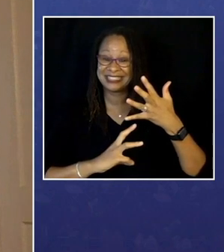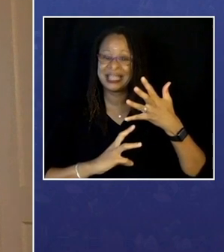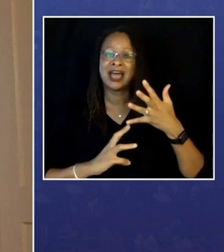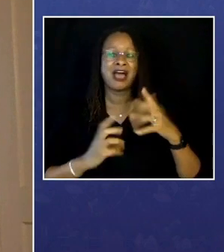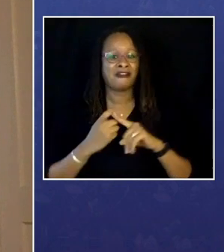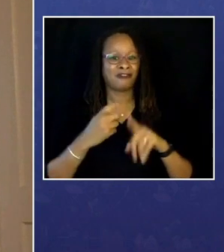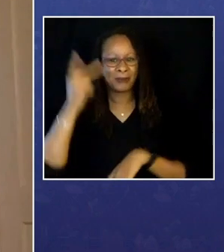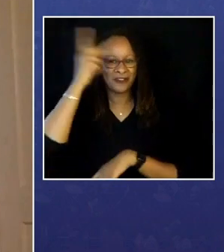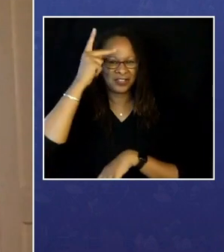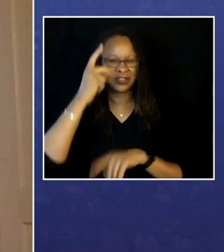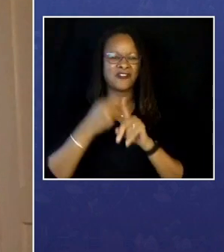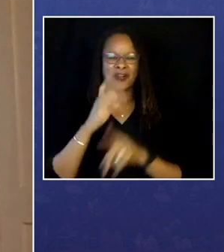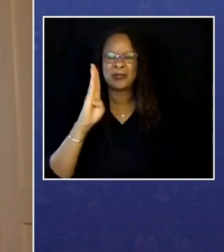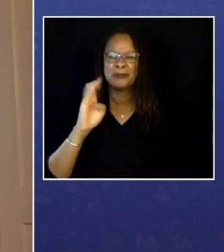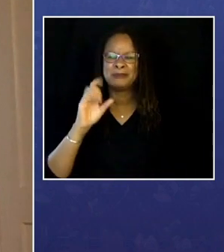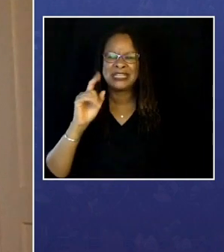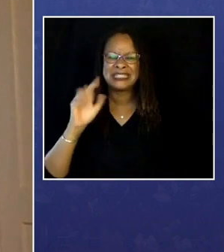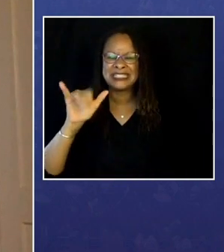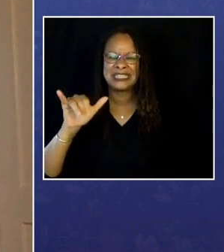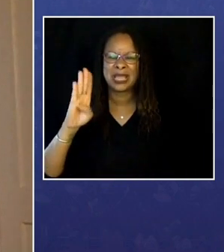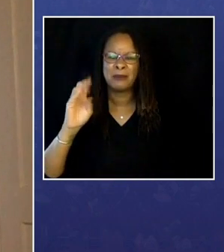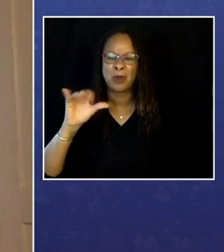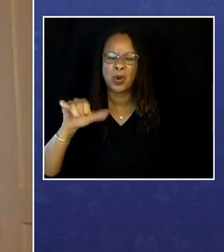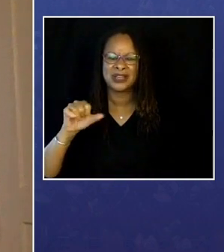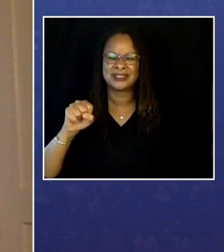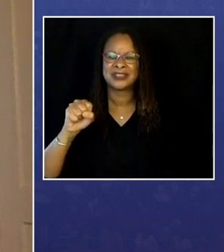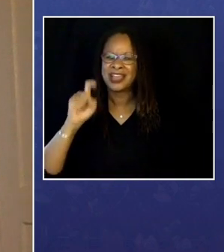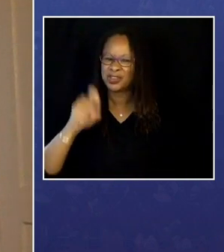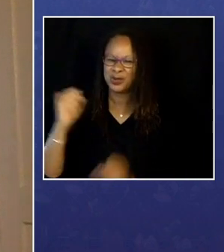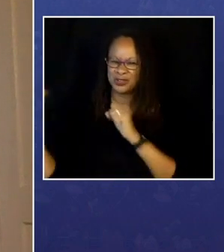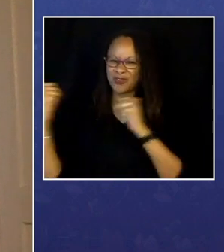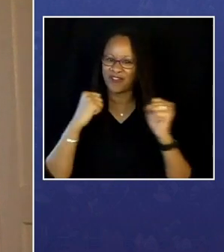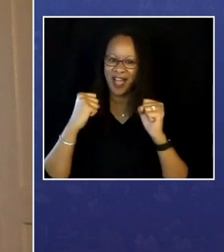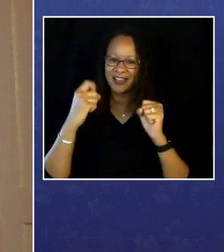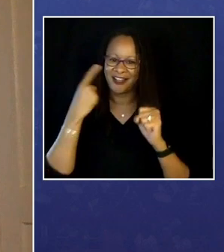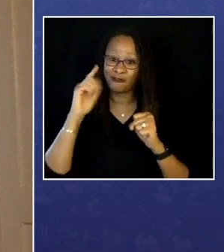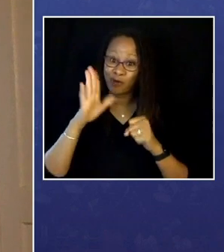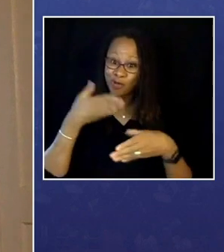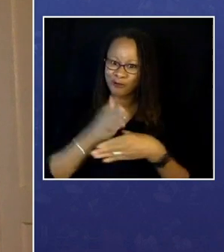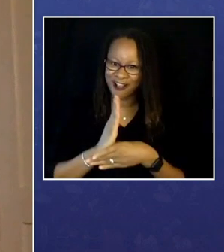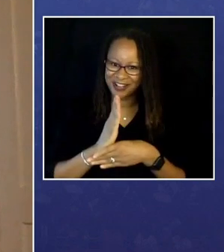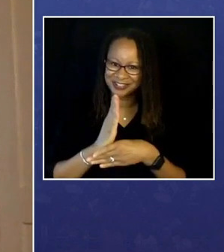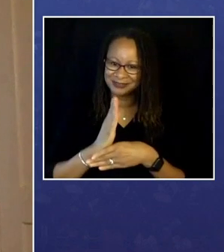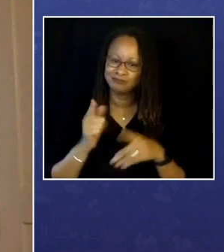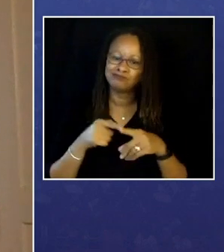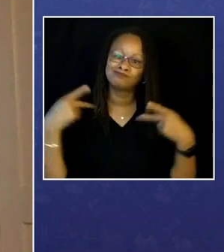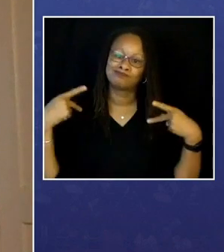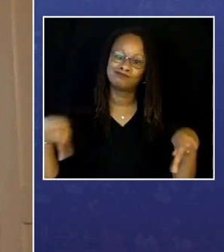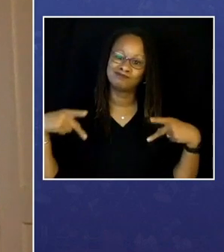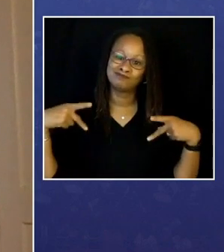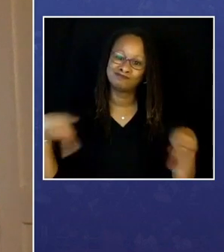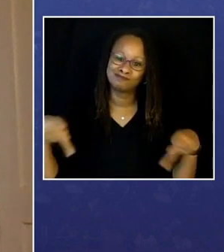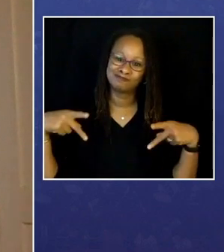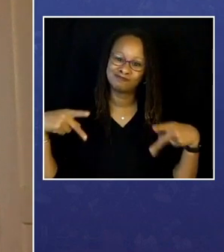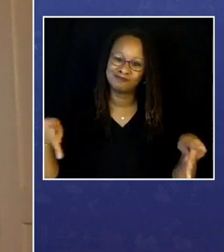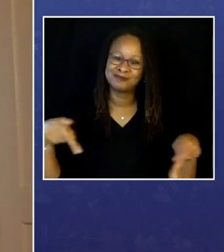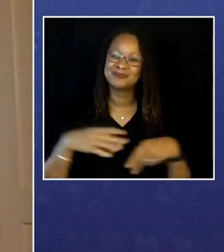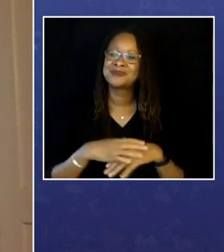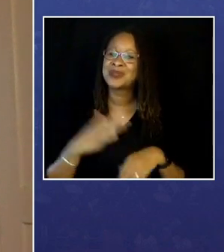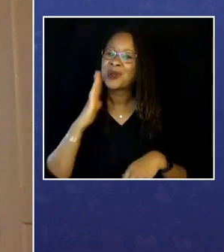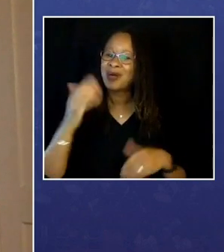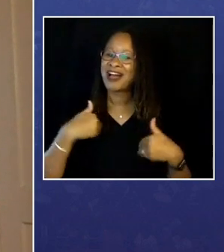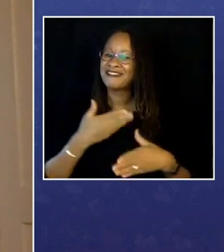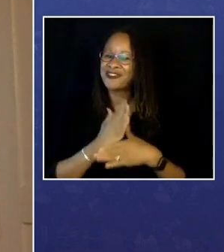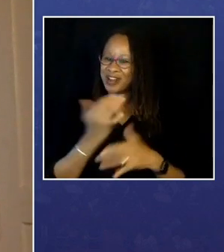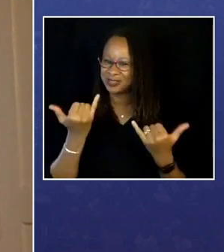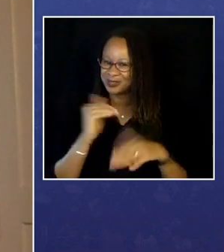immortal philosophers, the Beastie Boys, you gotta fight for your right to party.